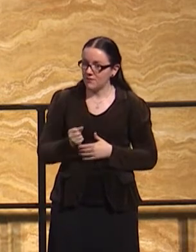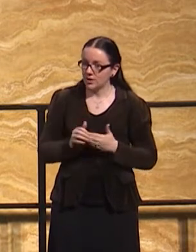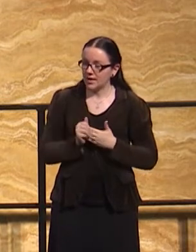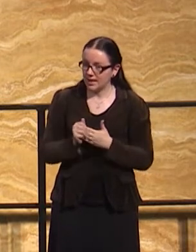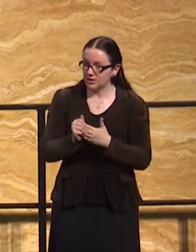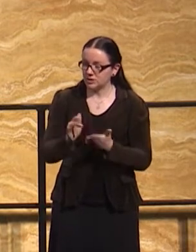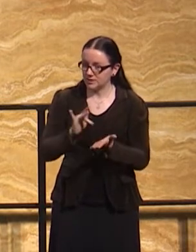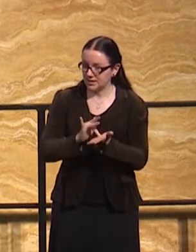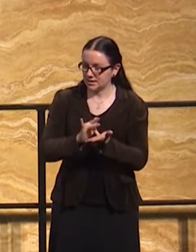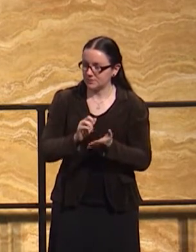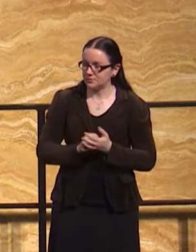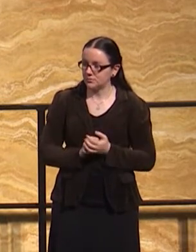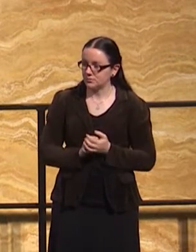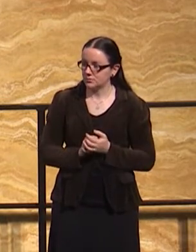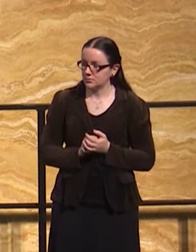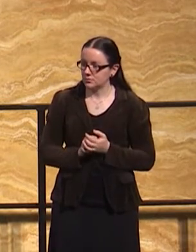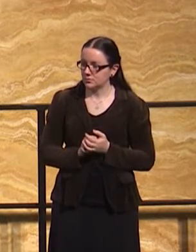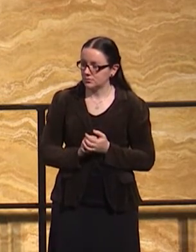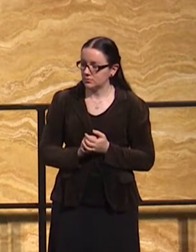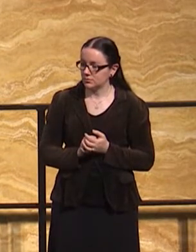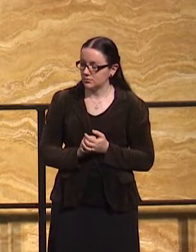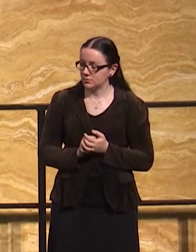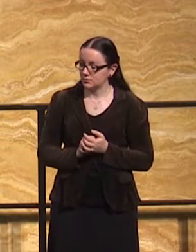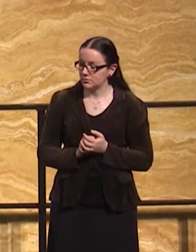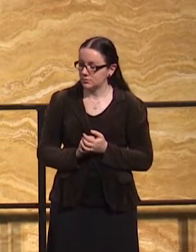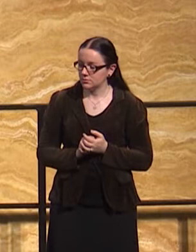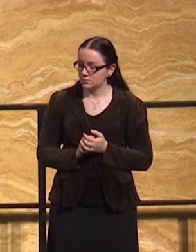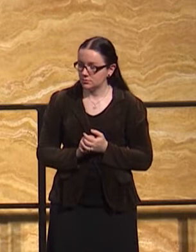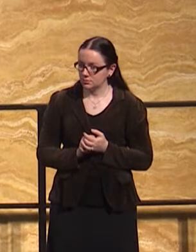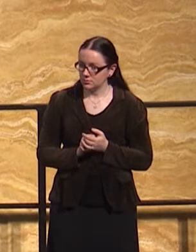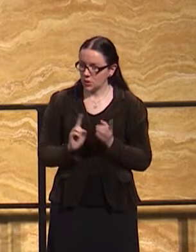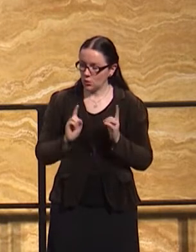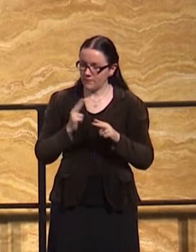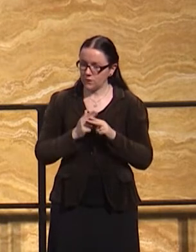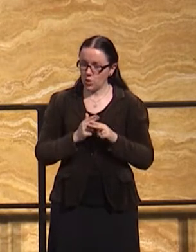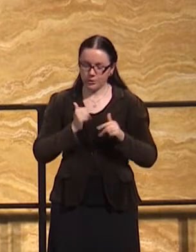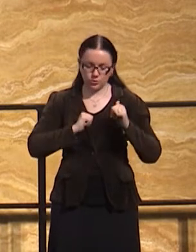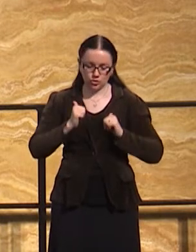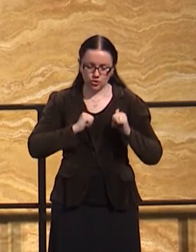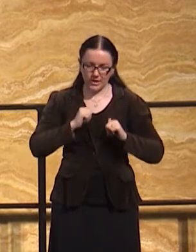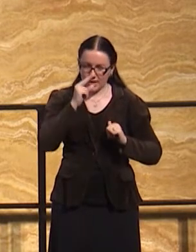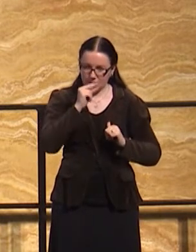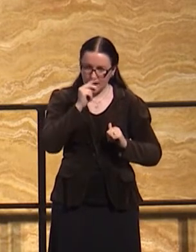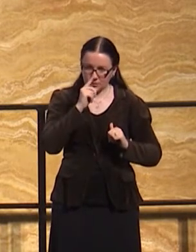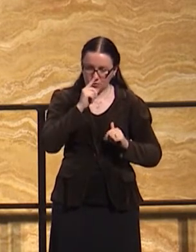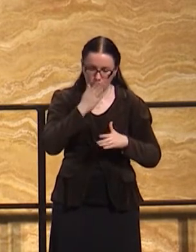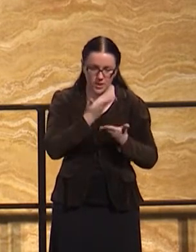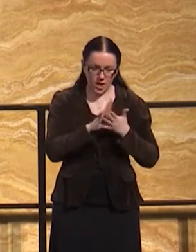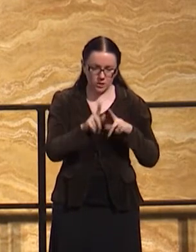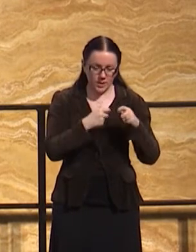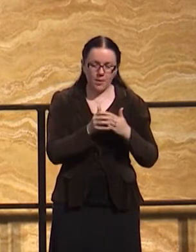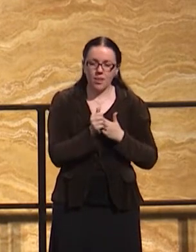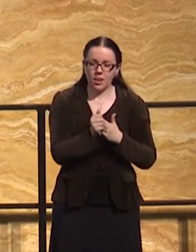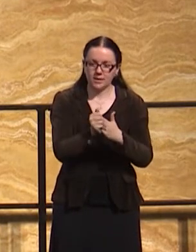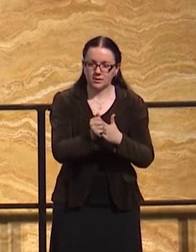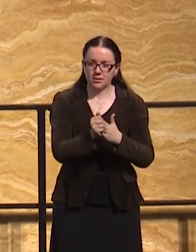Leadership Center, which is really geared towards training young leaders in these critical skills that can help